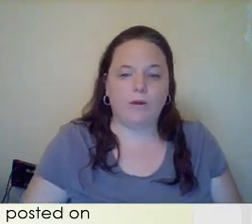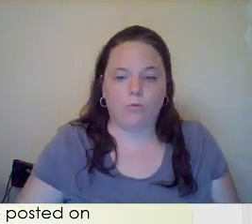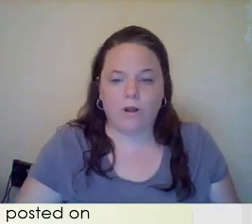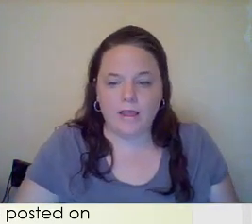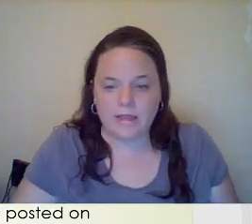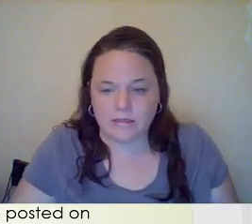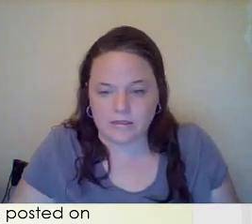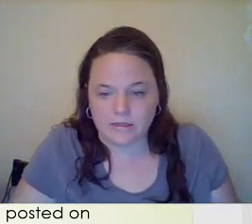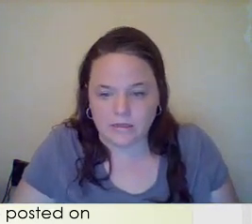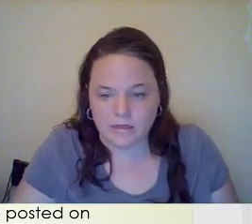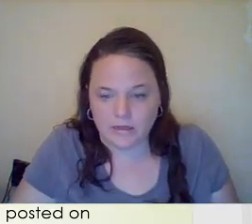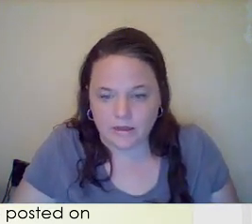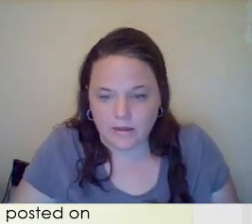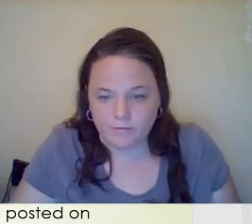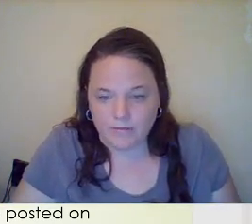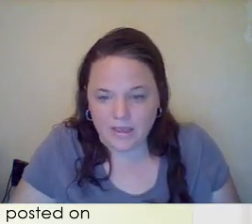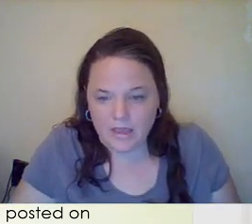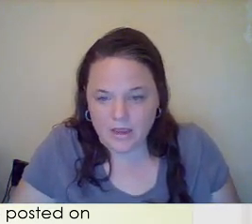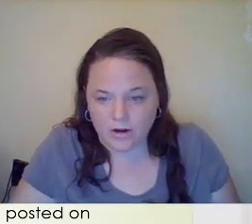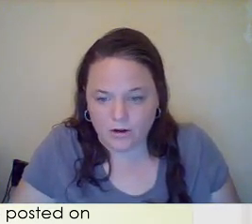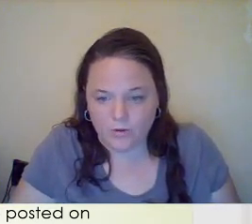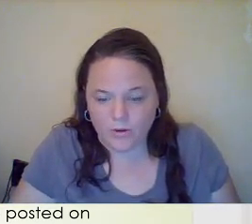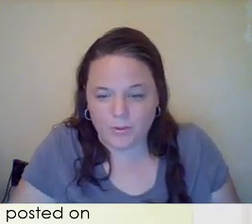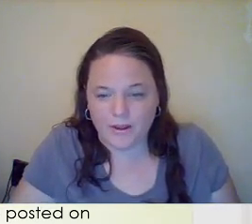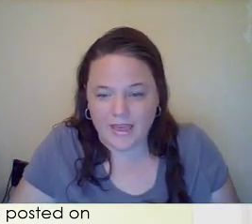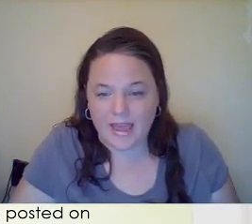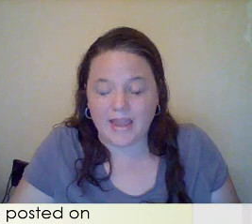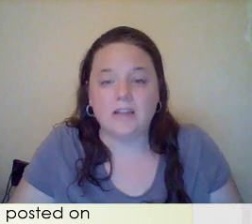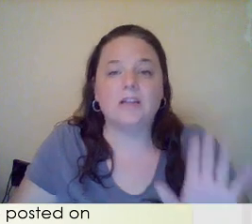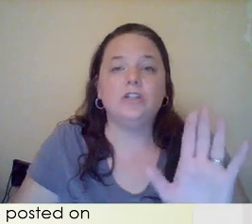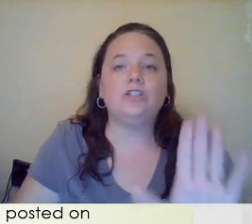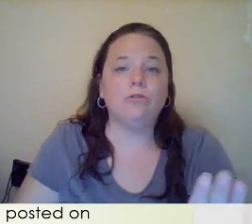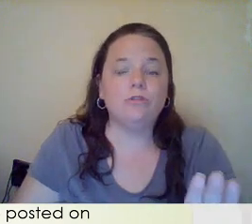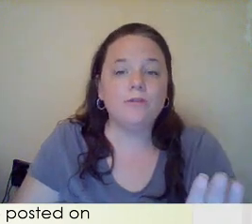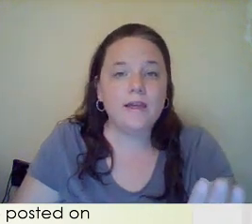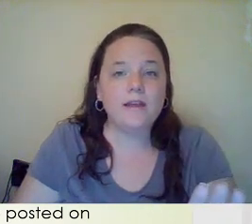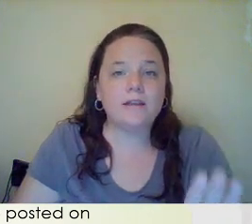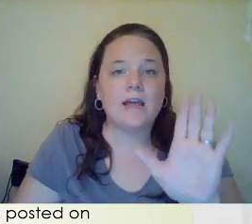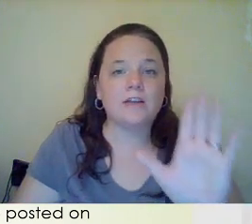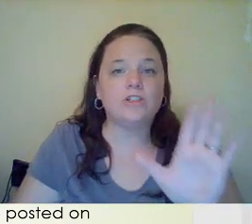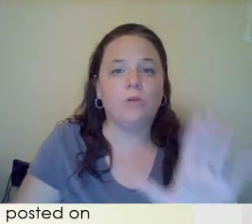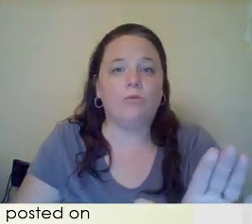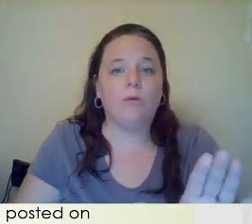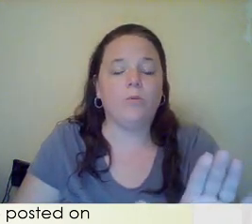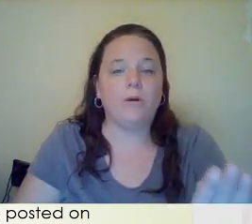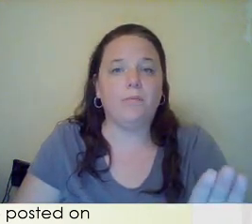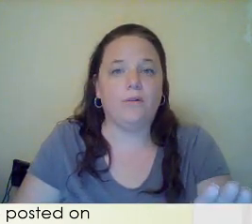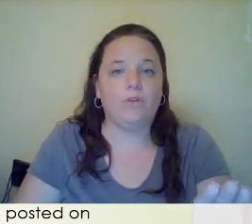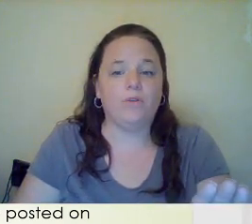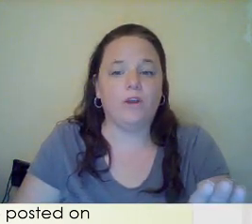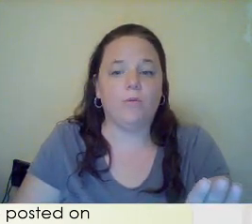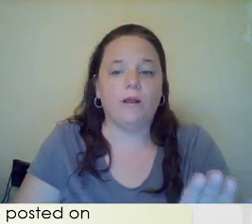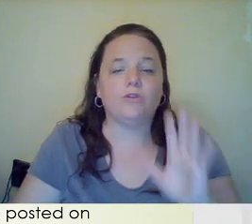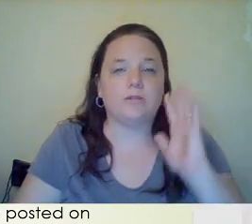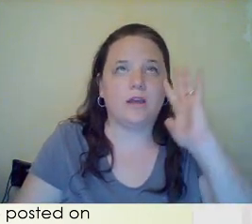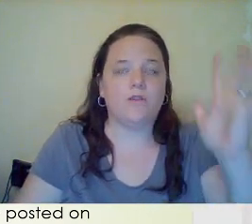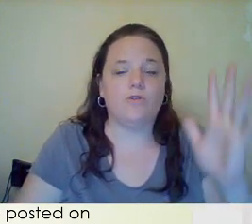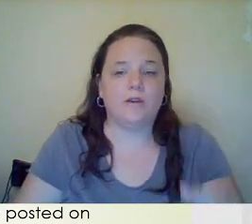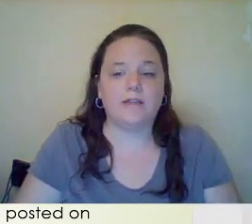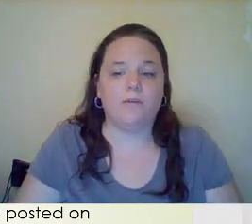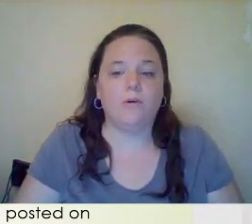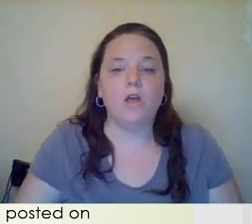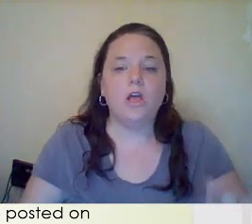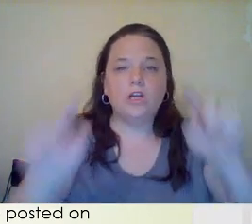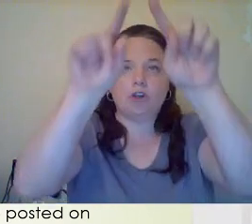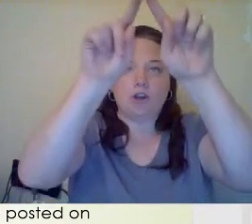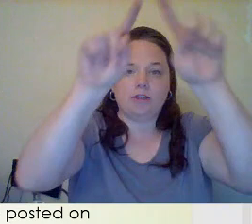know that right here, we'd put a K. Don't do that because I actually don't remember what he put on the video, but I'm just kind of giving you